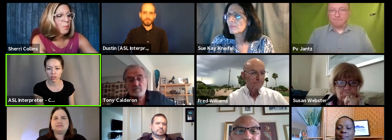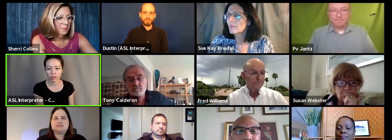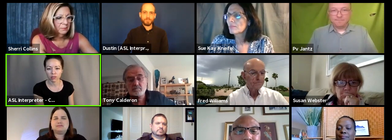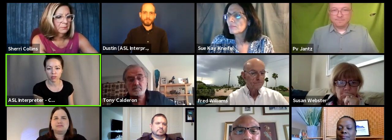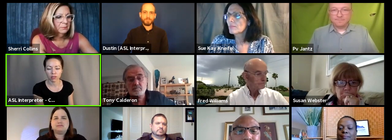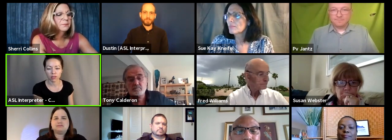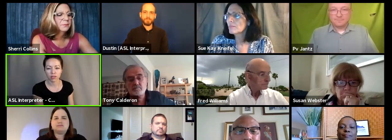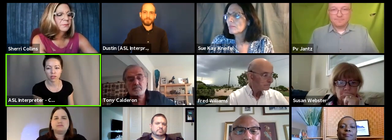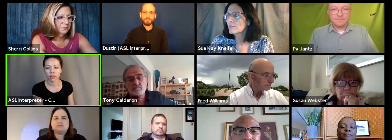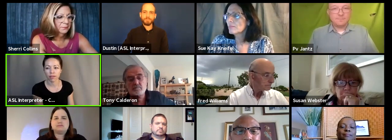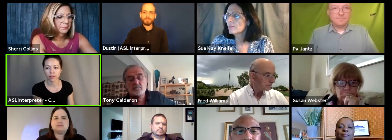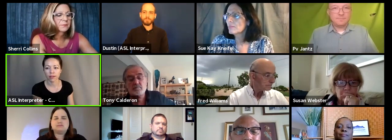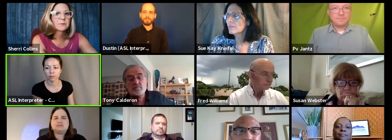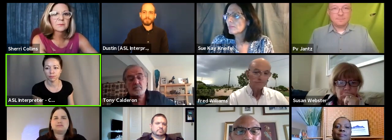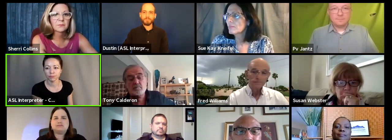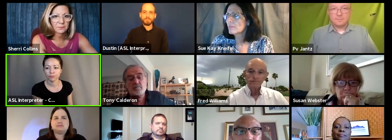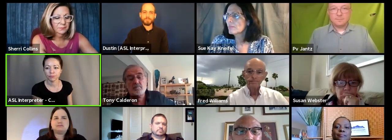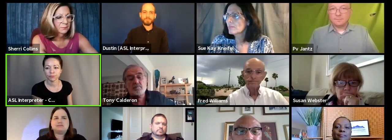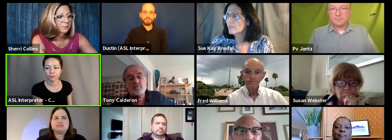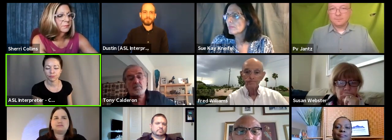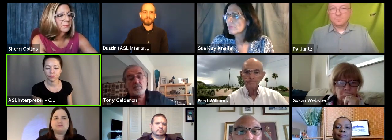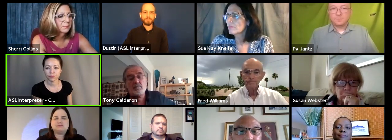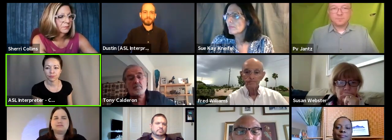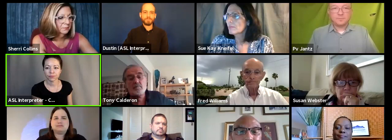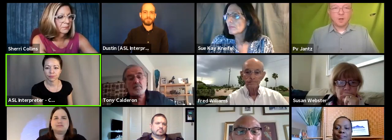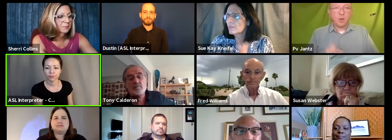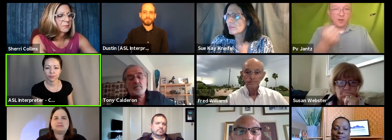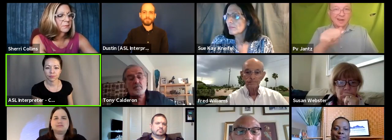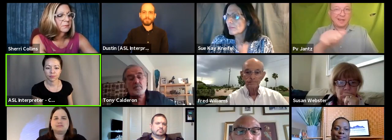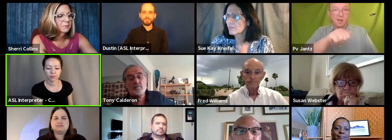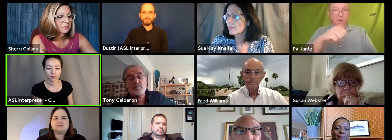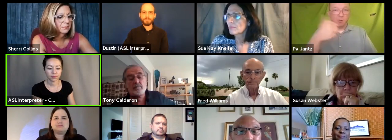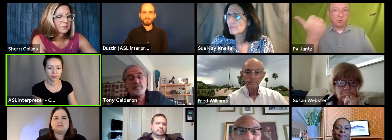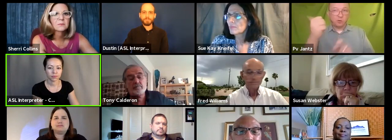that we can discuss it at that time.